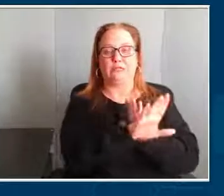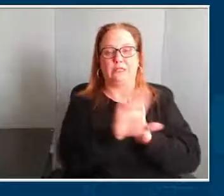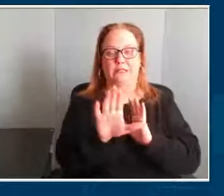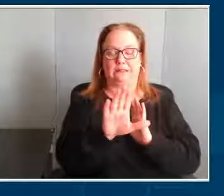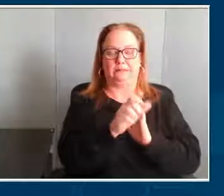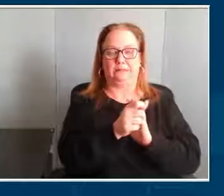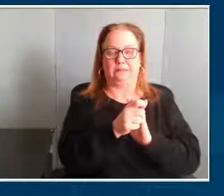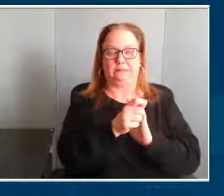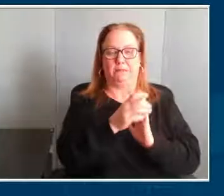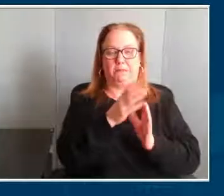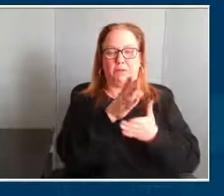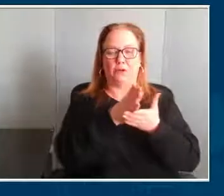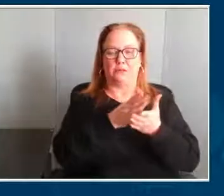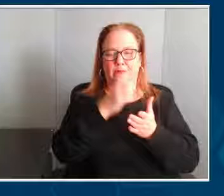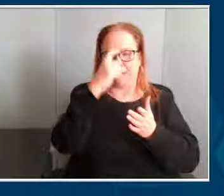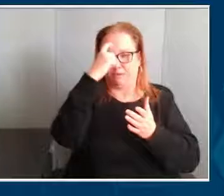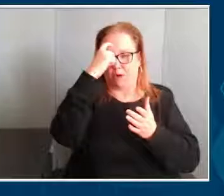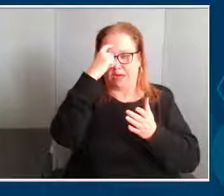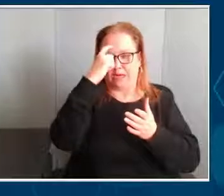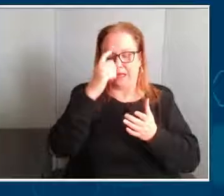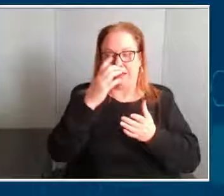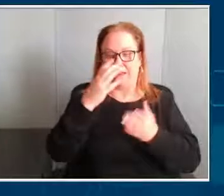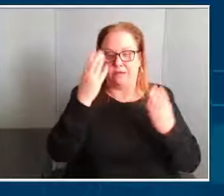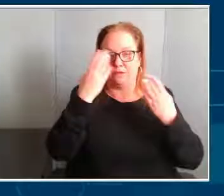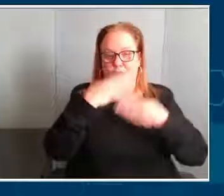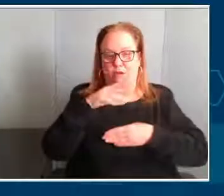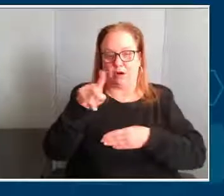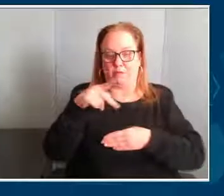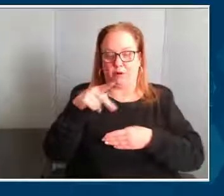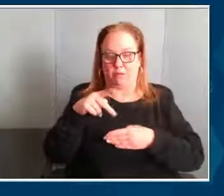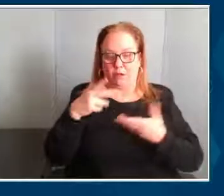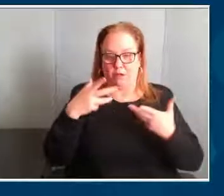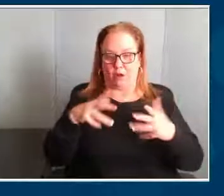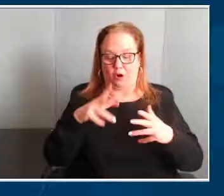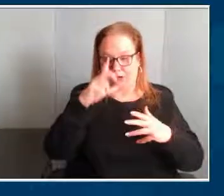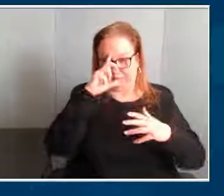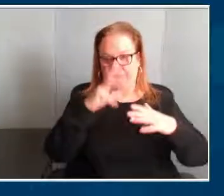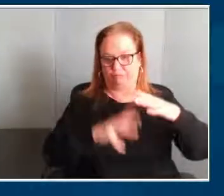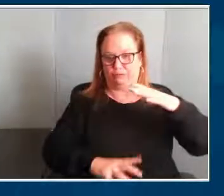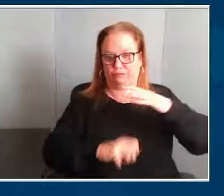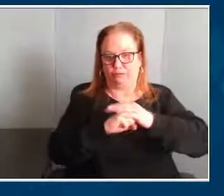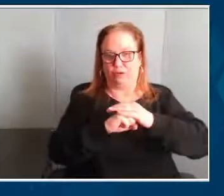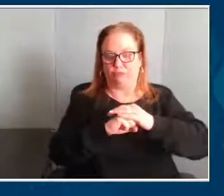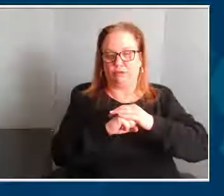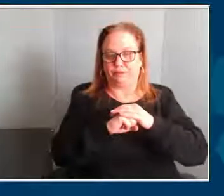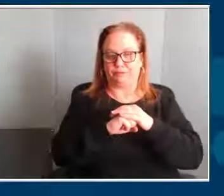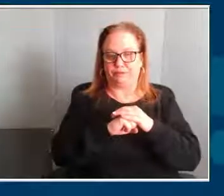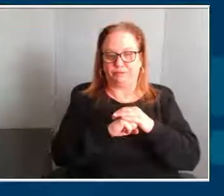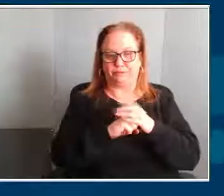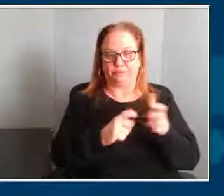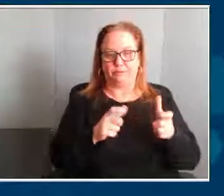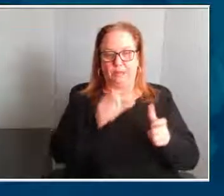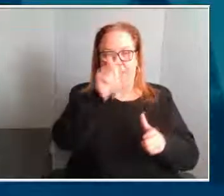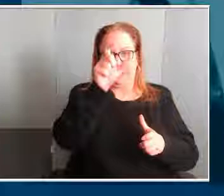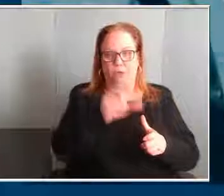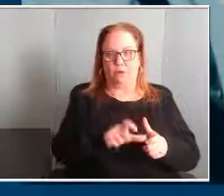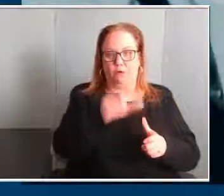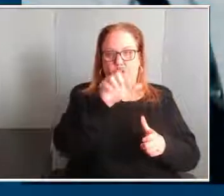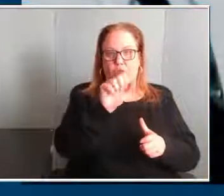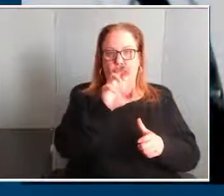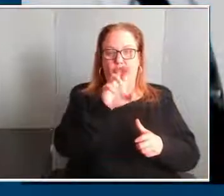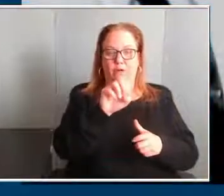slices through his brain here, and that dark purple is the area that has already stroked out. So again, a large core stroke, what we see